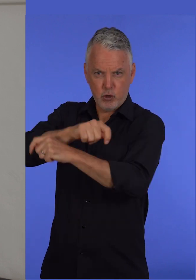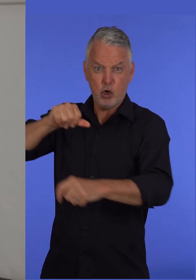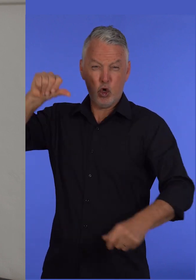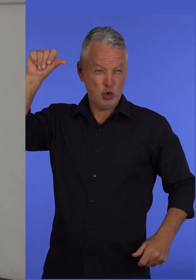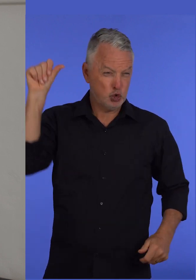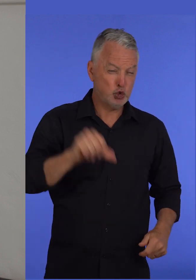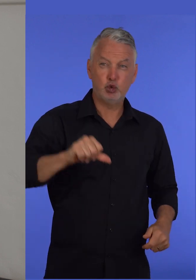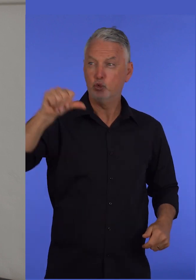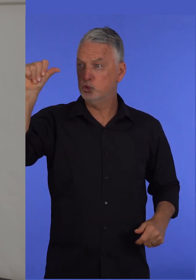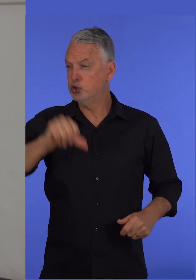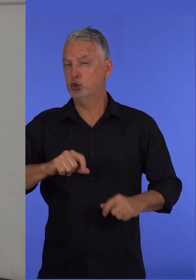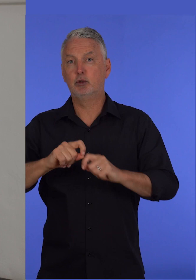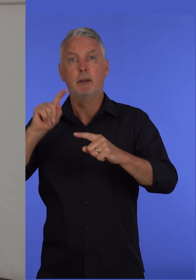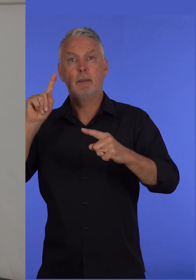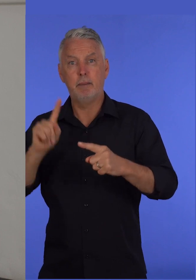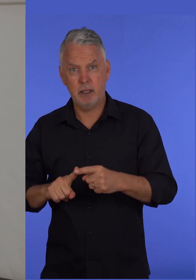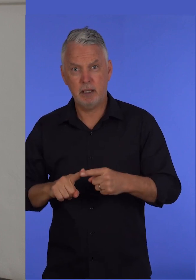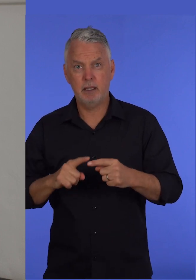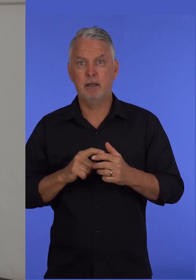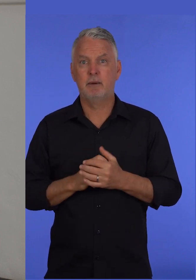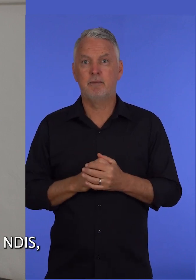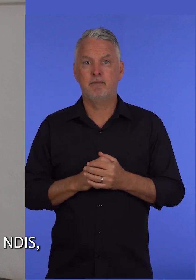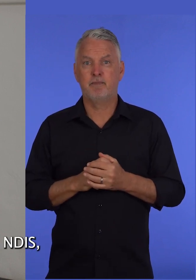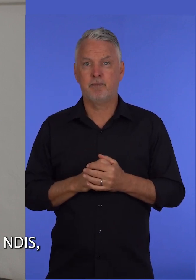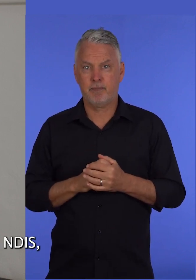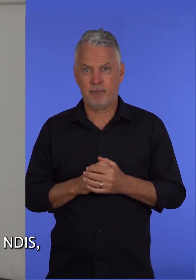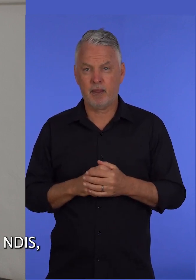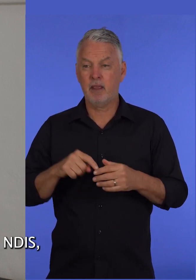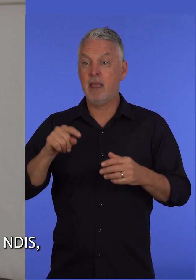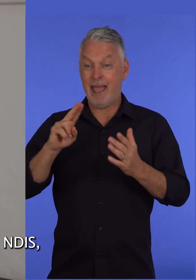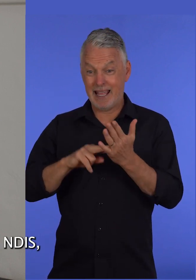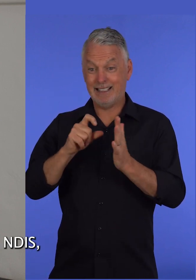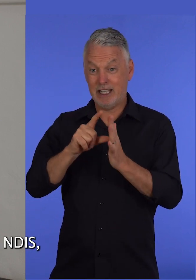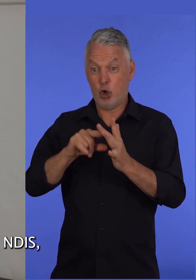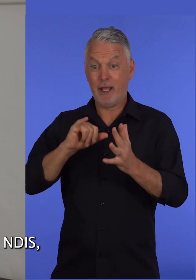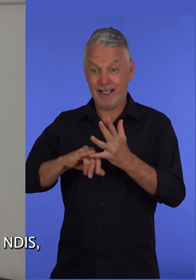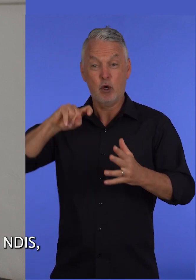line of every business across this country. That would be